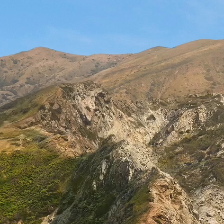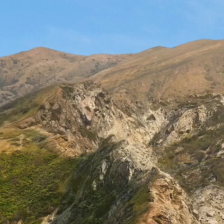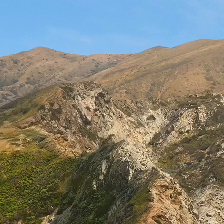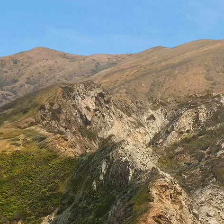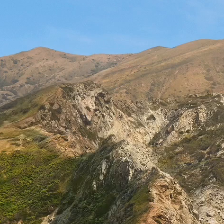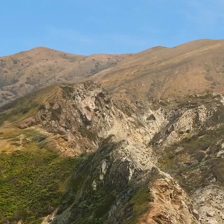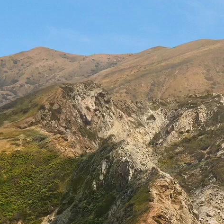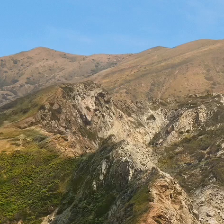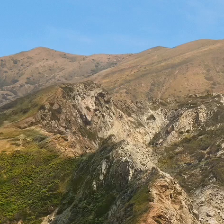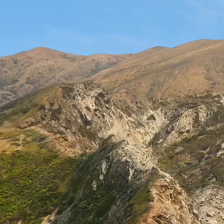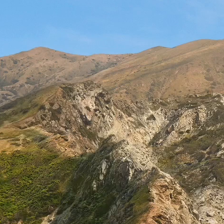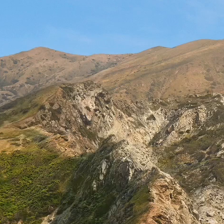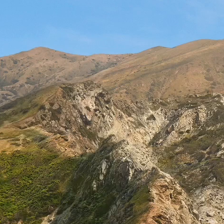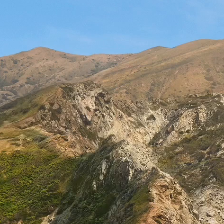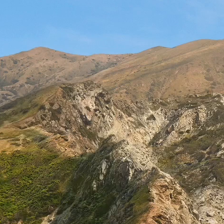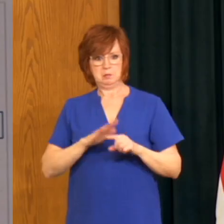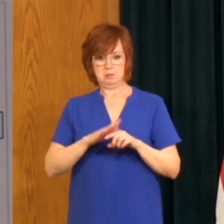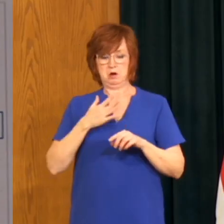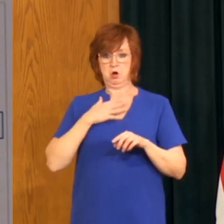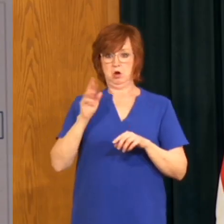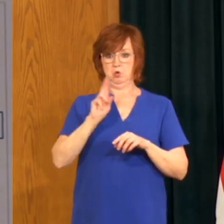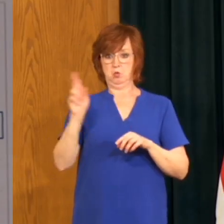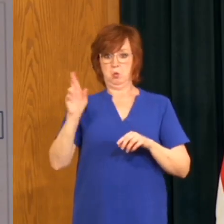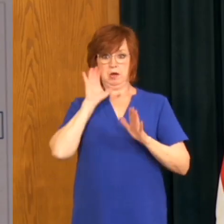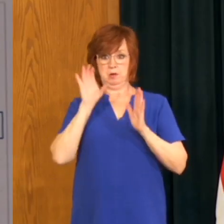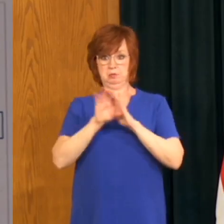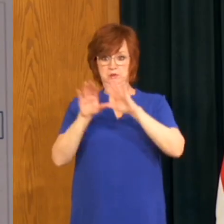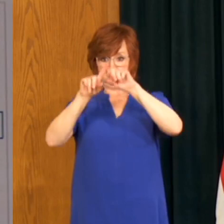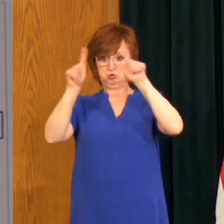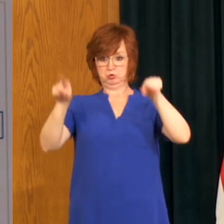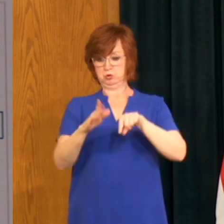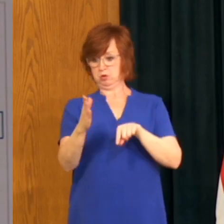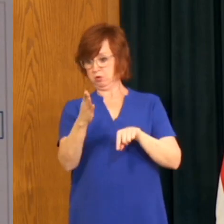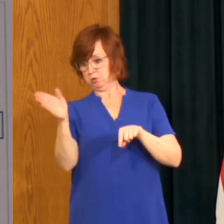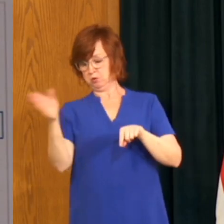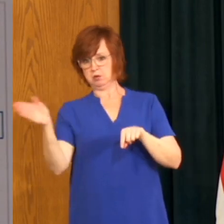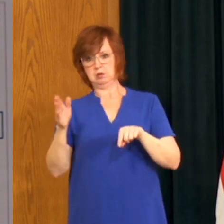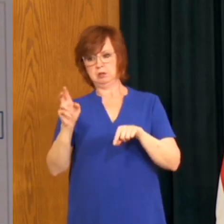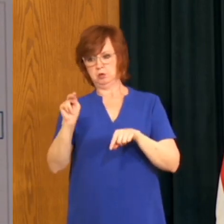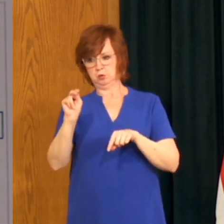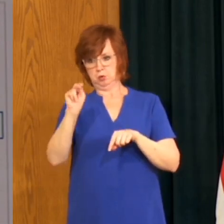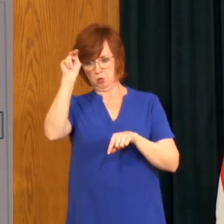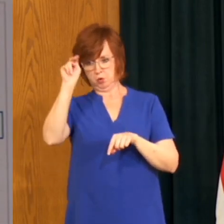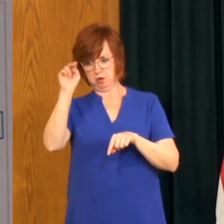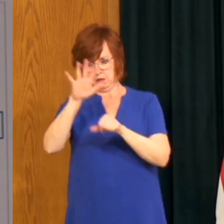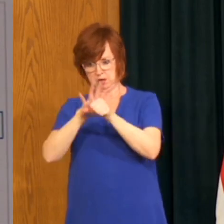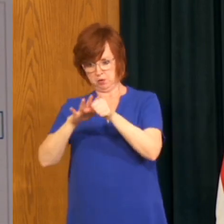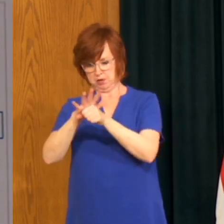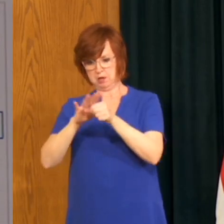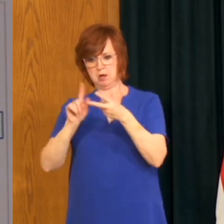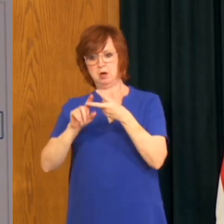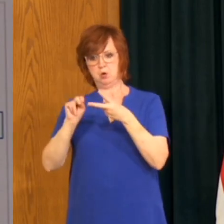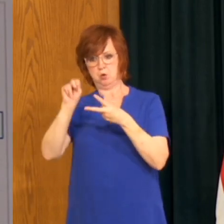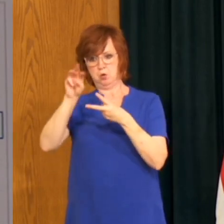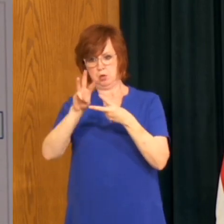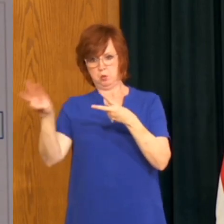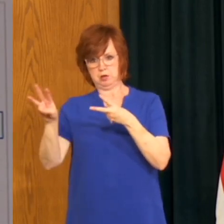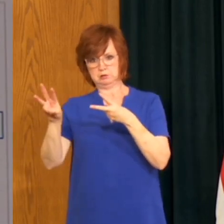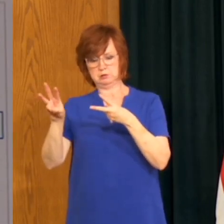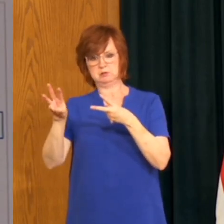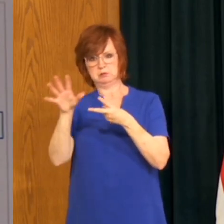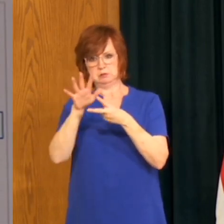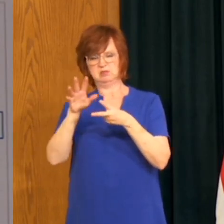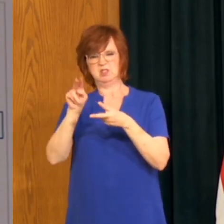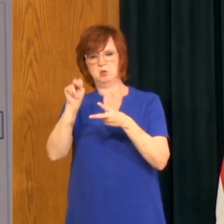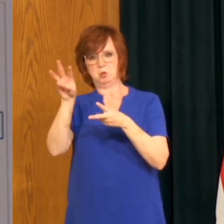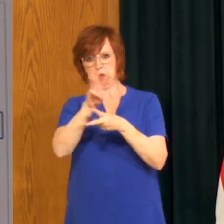the right, you can see towards the middle, you can see that we had then specific restrictions for the north and northwest, which really, again, were due to the cluster in the north. And we